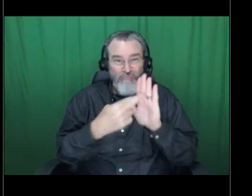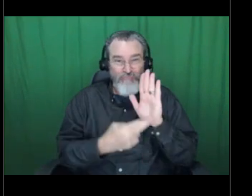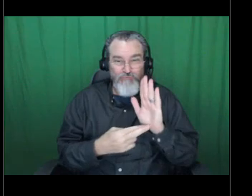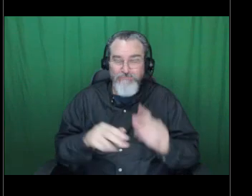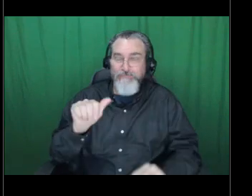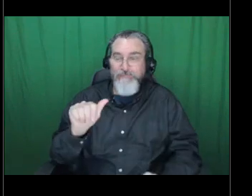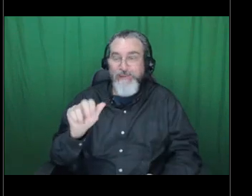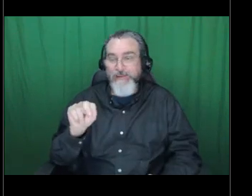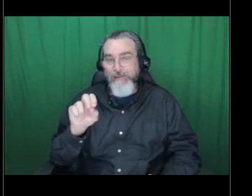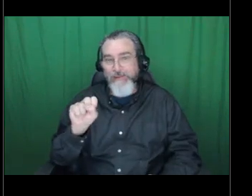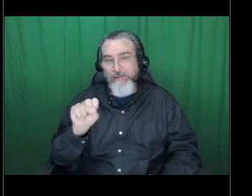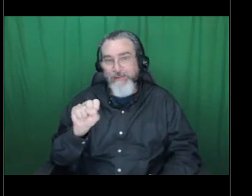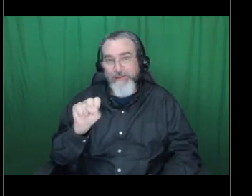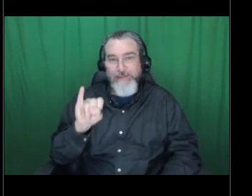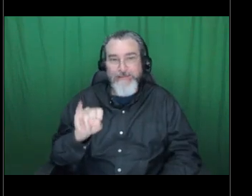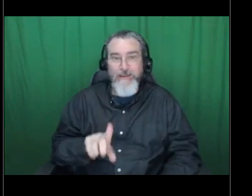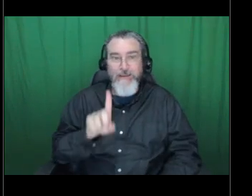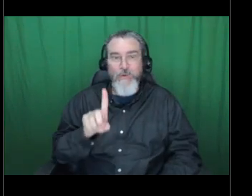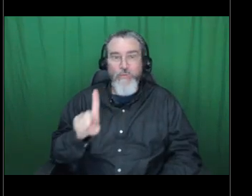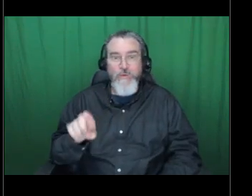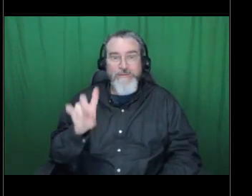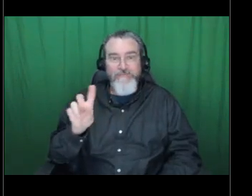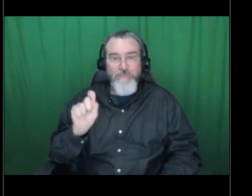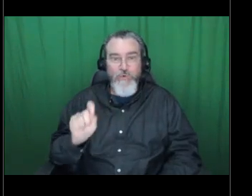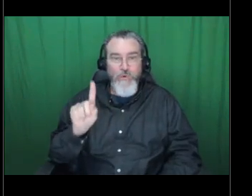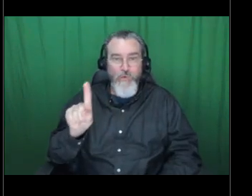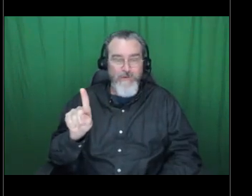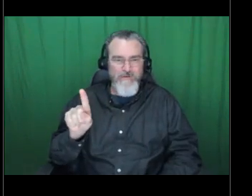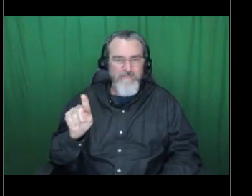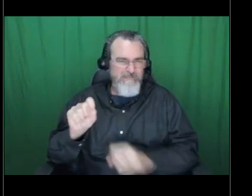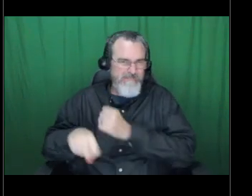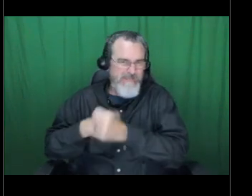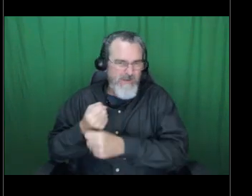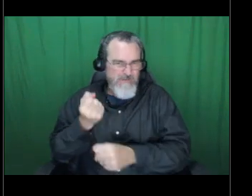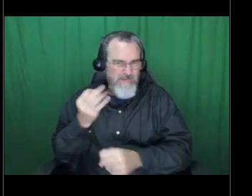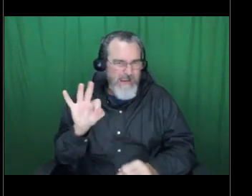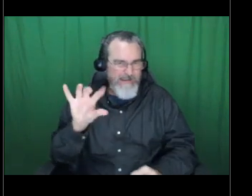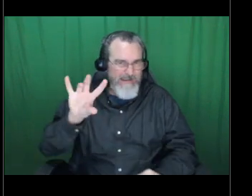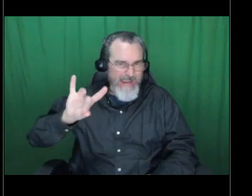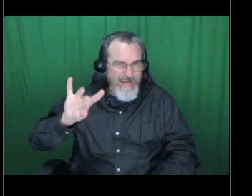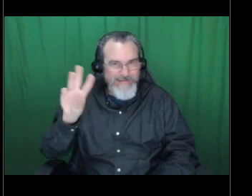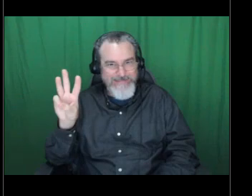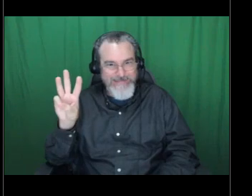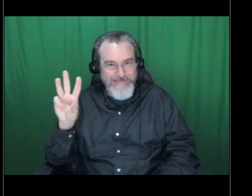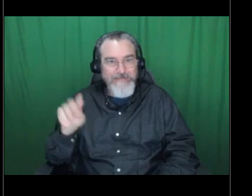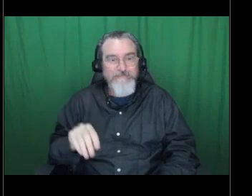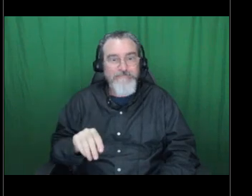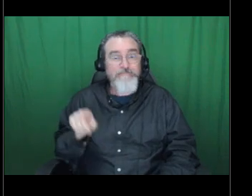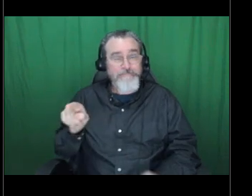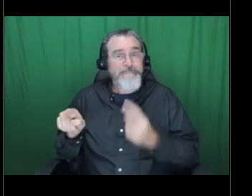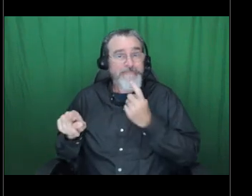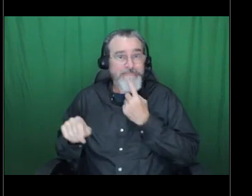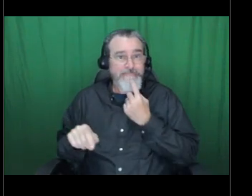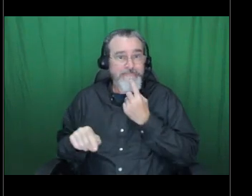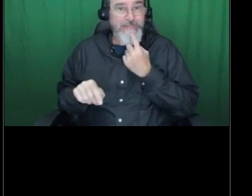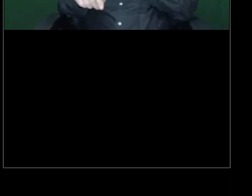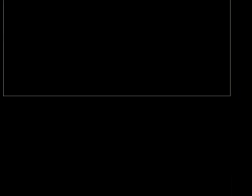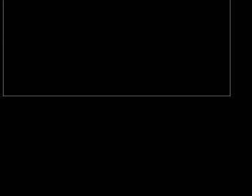117.1, the 1986 version specified, platform lifts can be